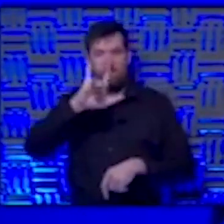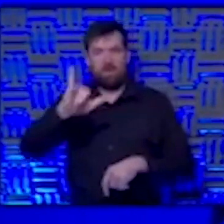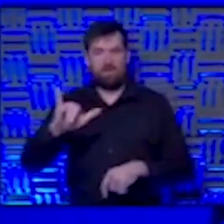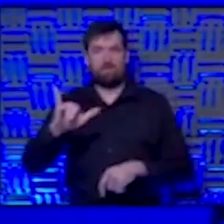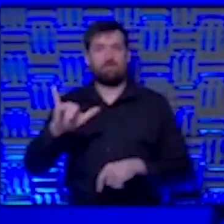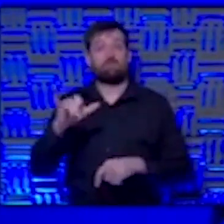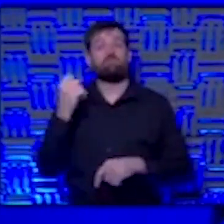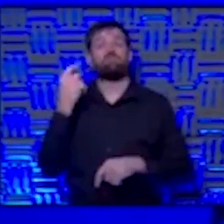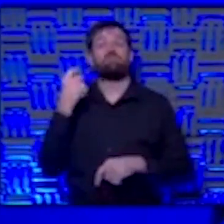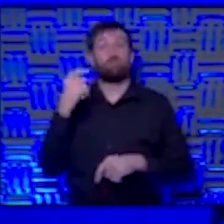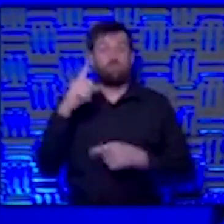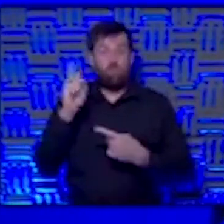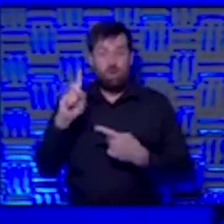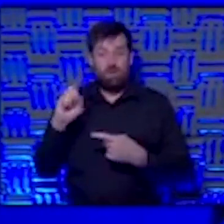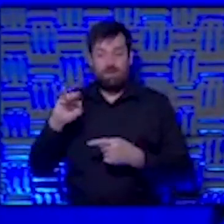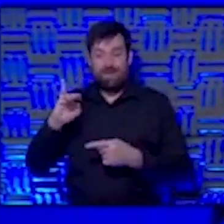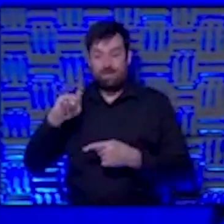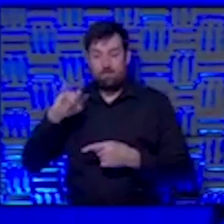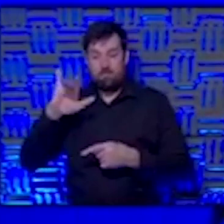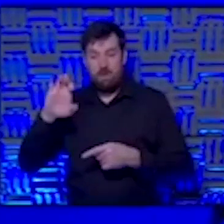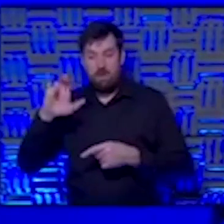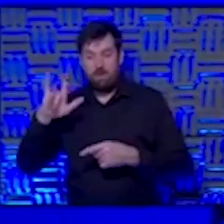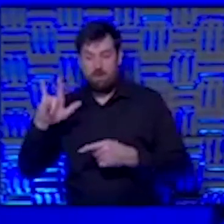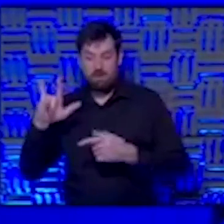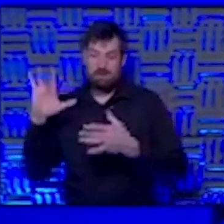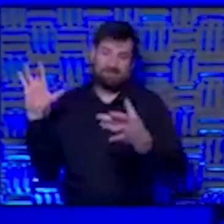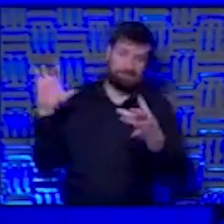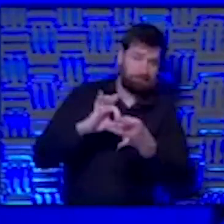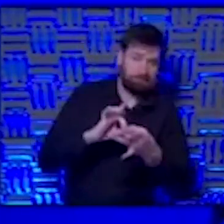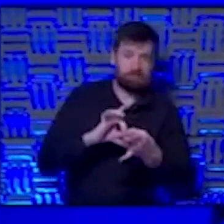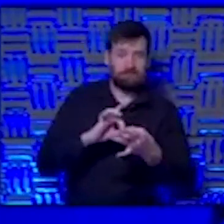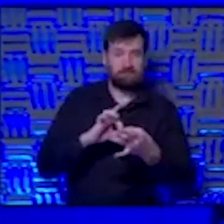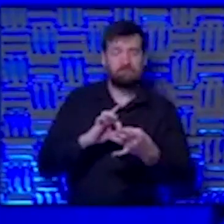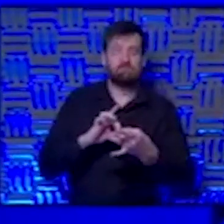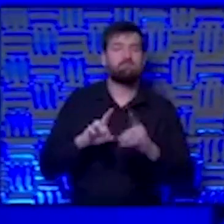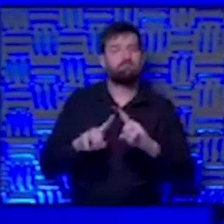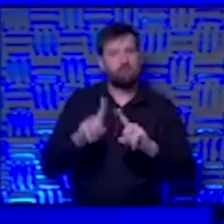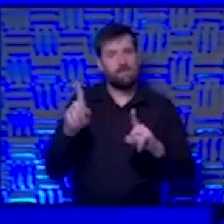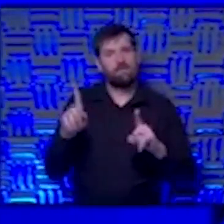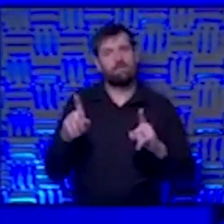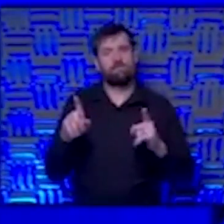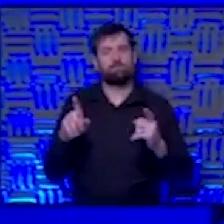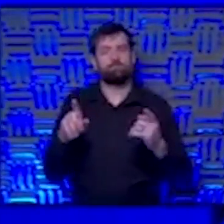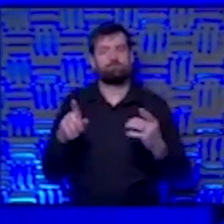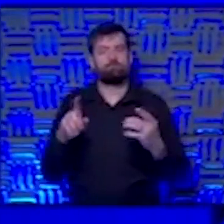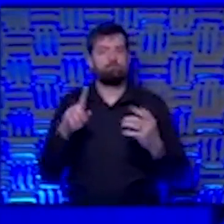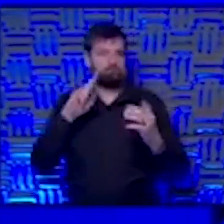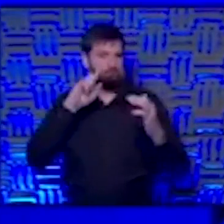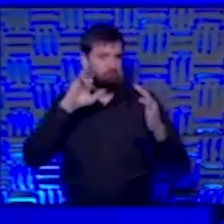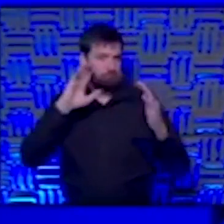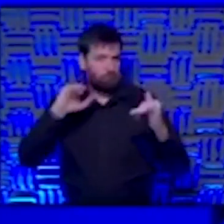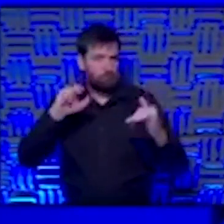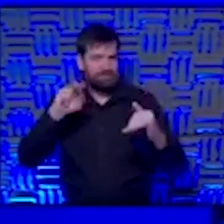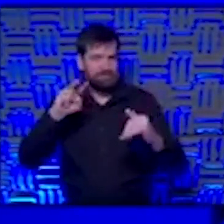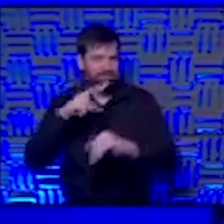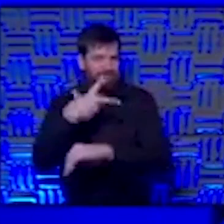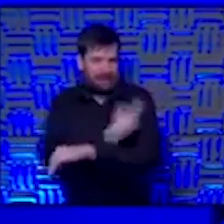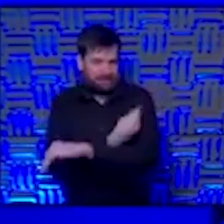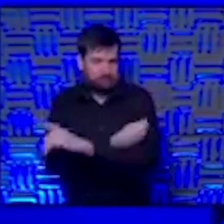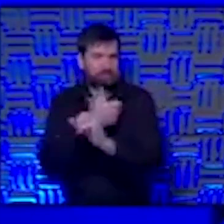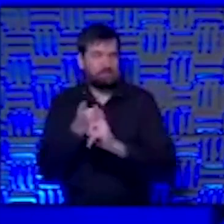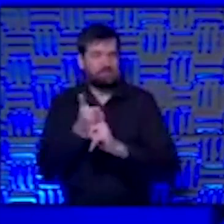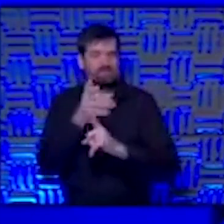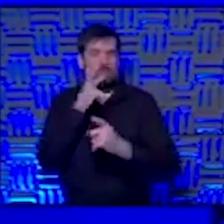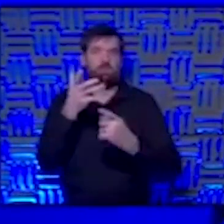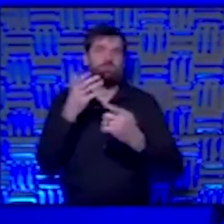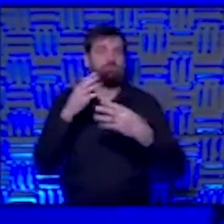the antibodies bind on that spike protein. But hopefully the vaccine will still